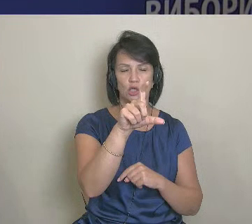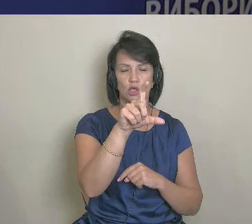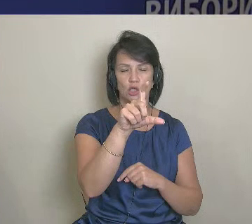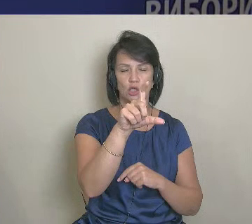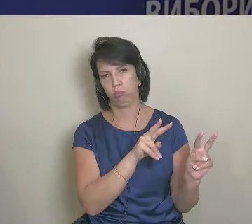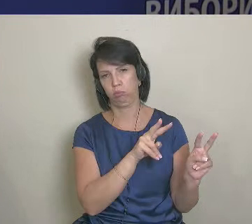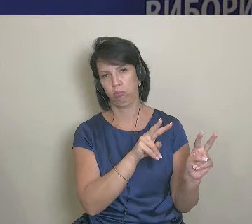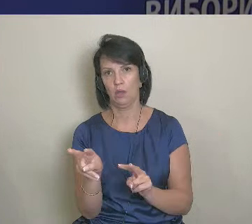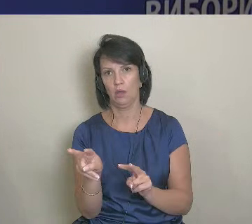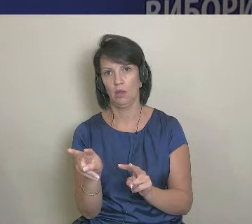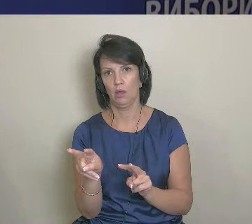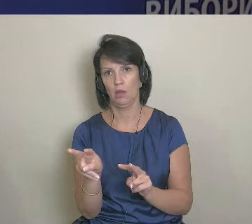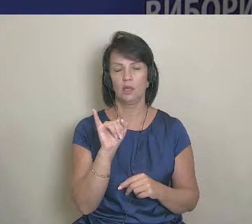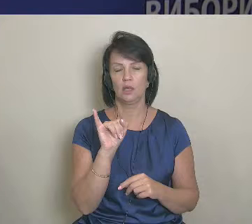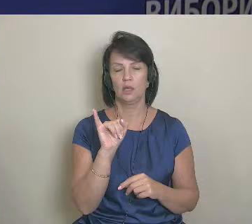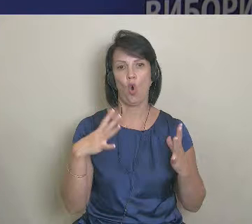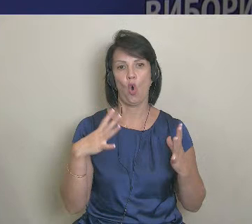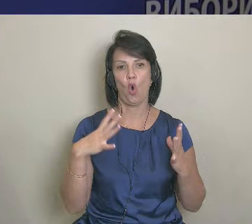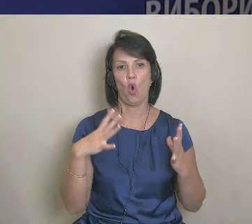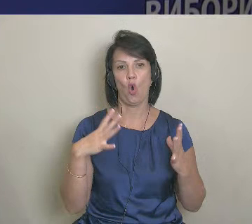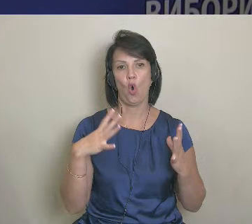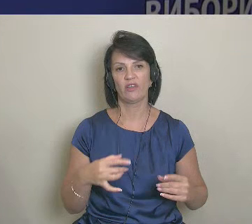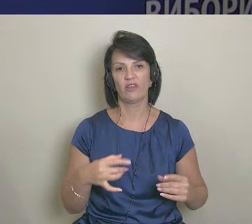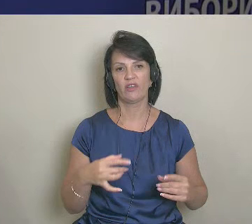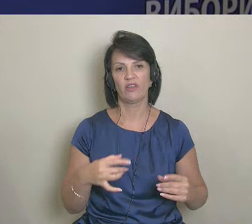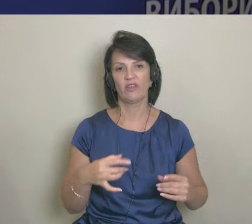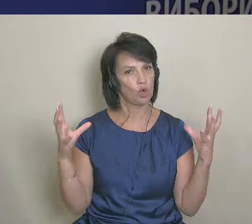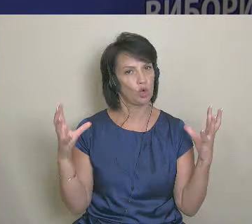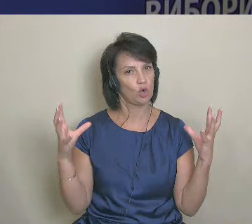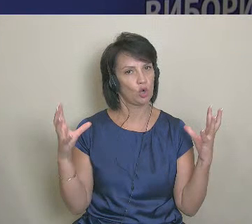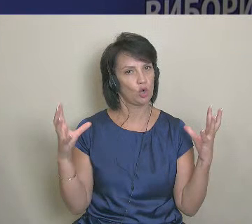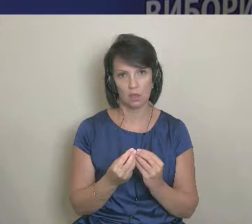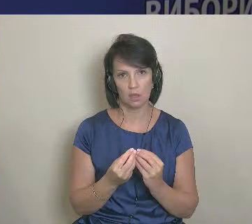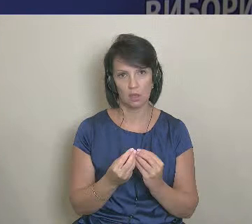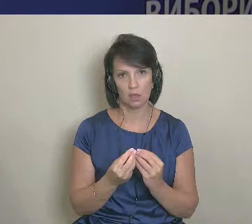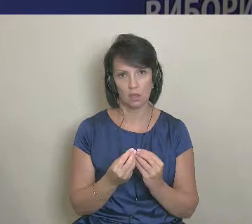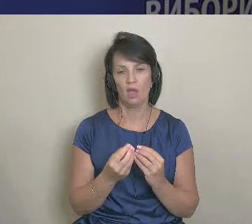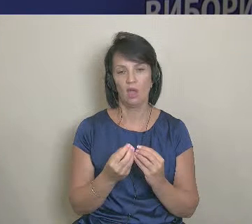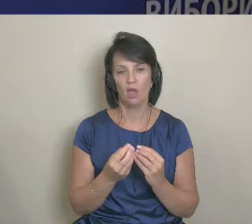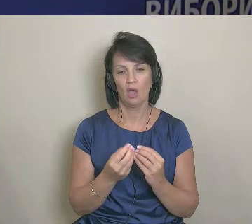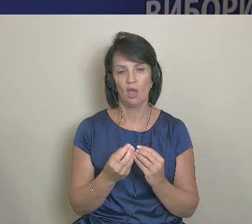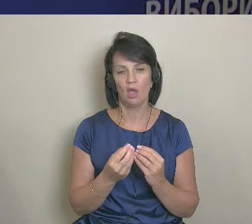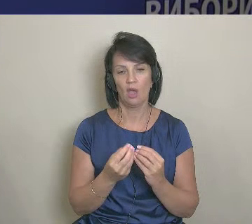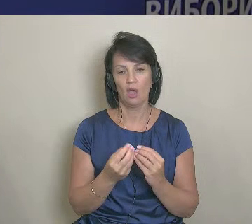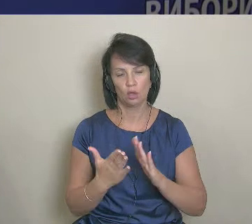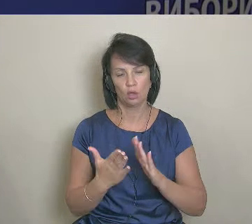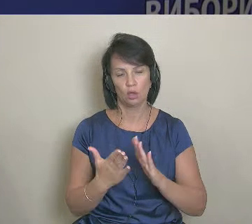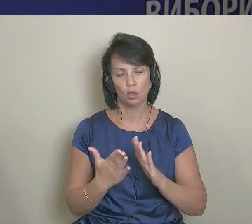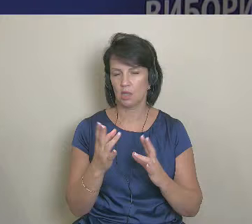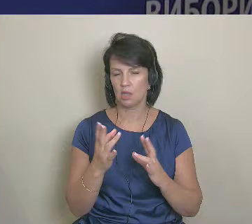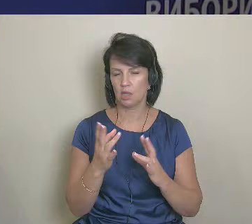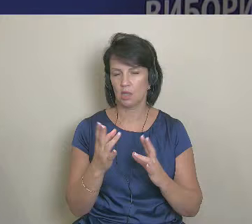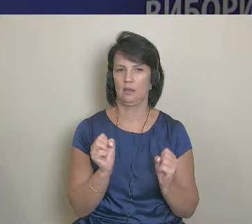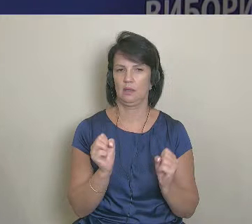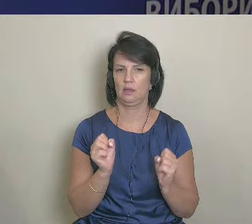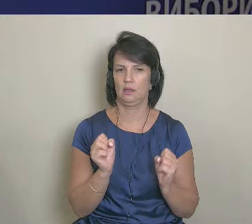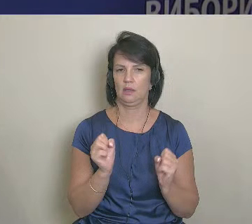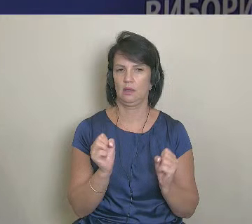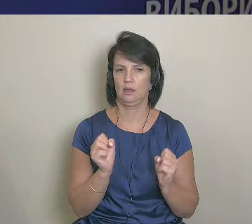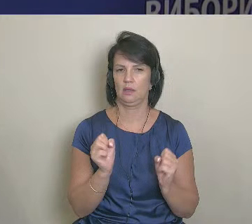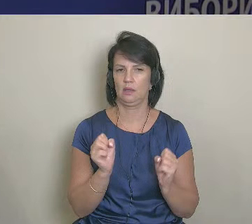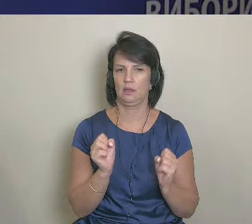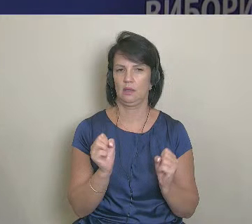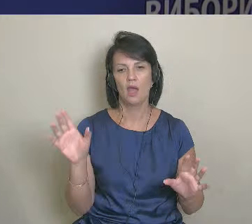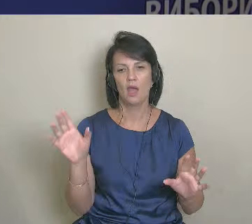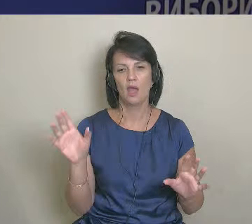who allegedly should do this work and others should distance themselves and just wait until it happens. It's